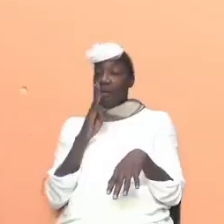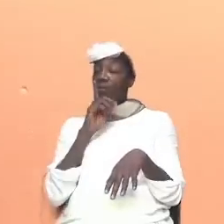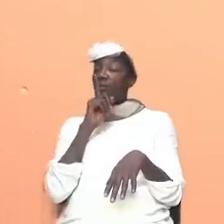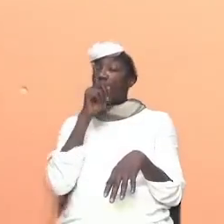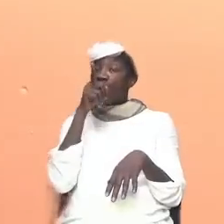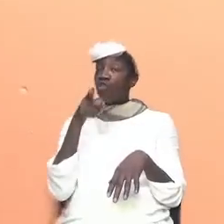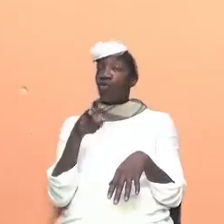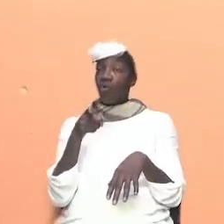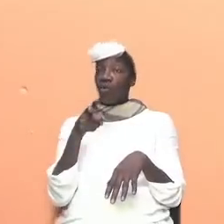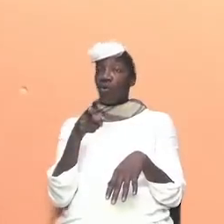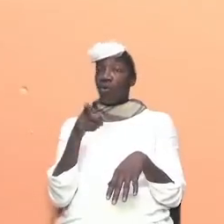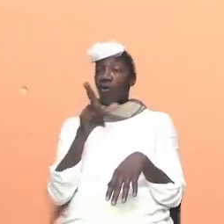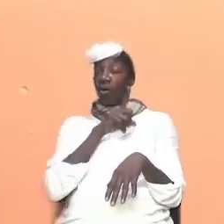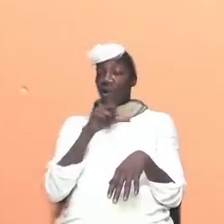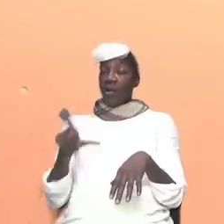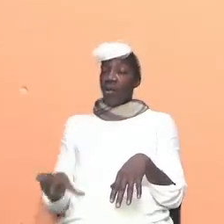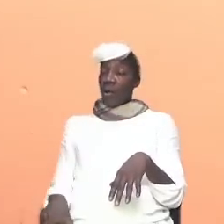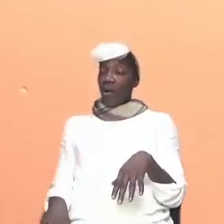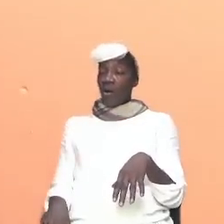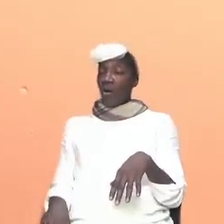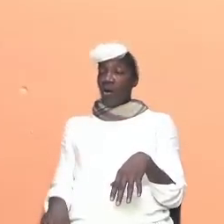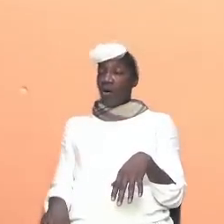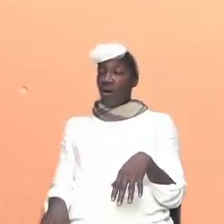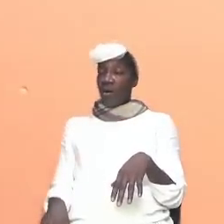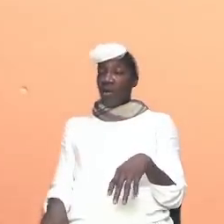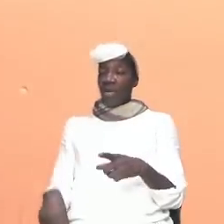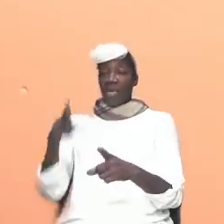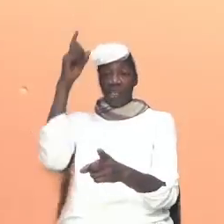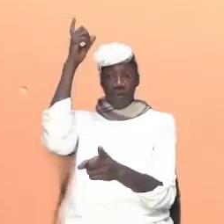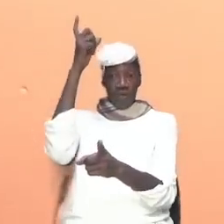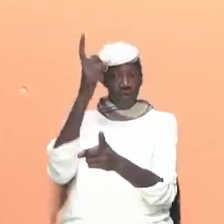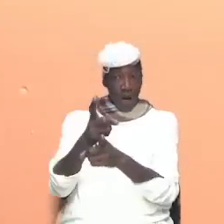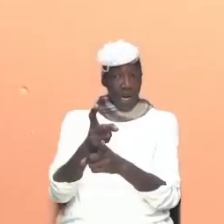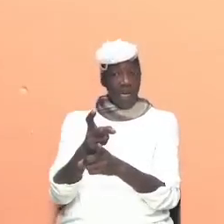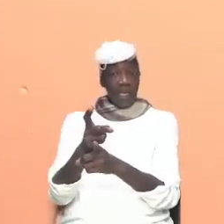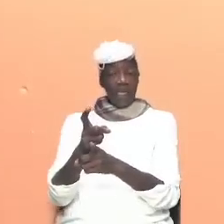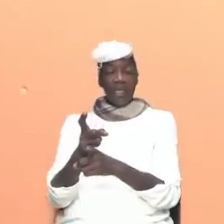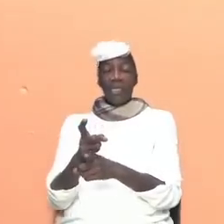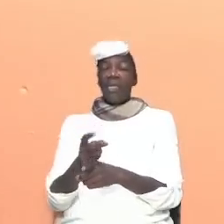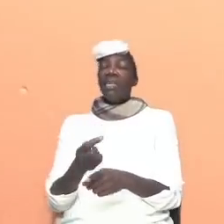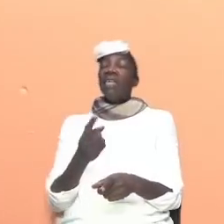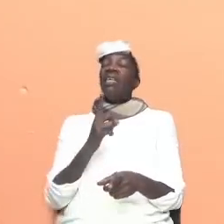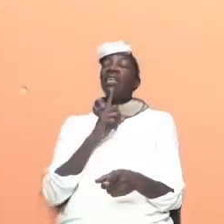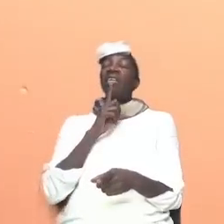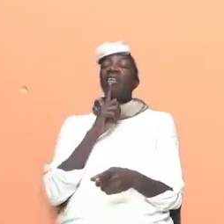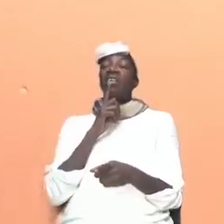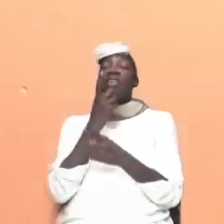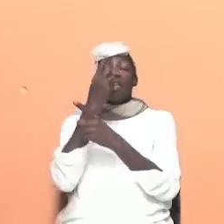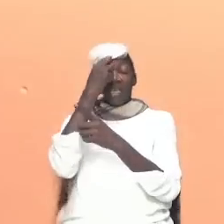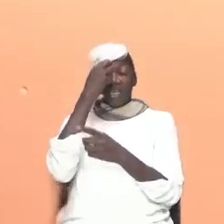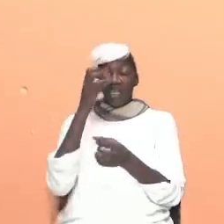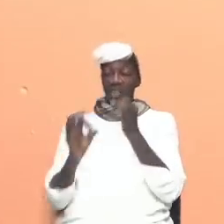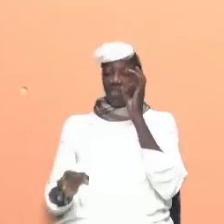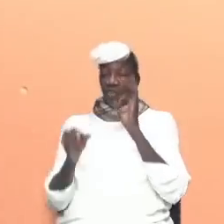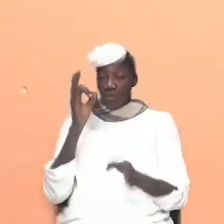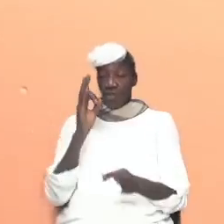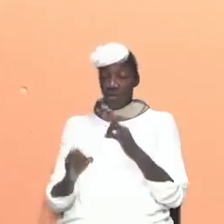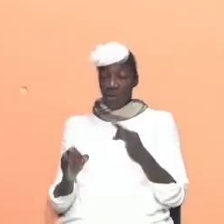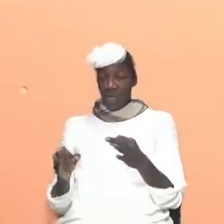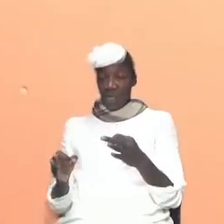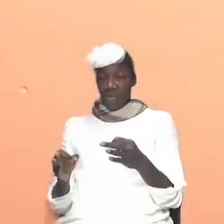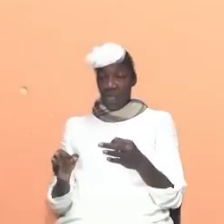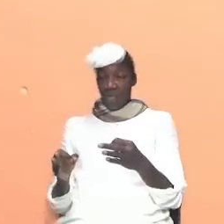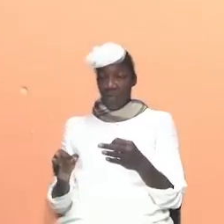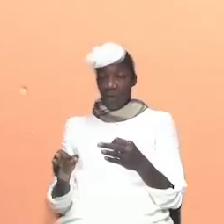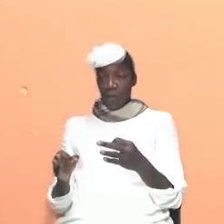that the Lord is going to be fair in his judgment. We can be sure that the Lord is going to be thorough in